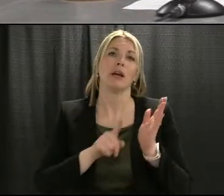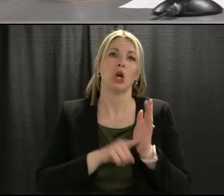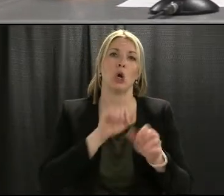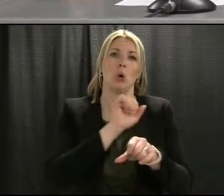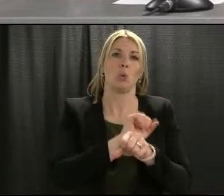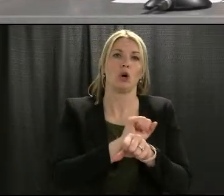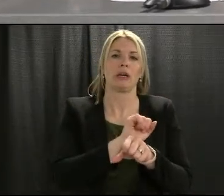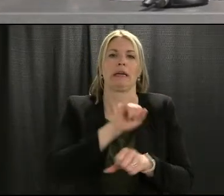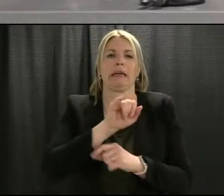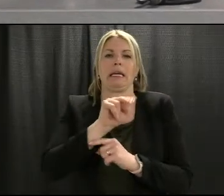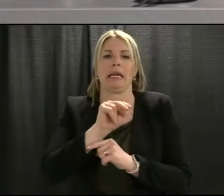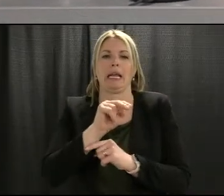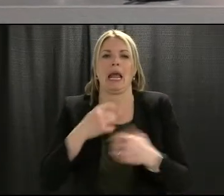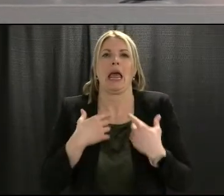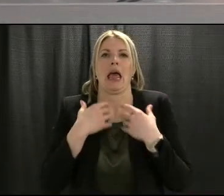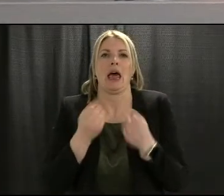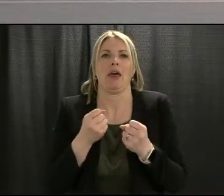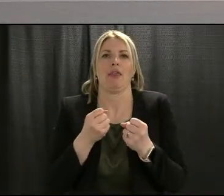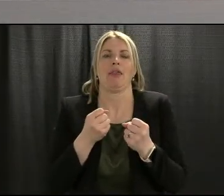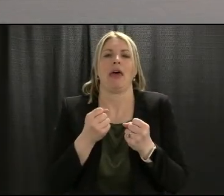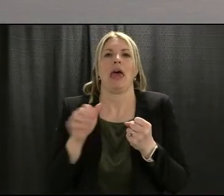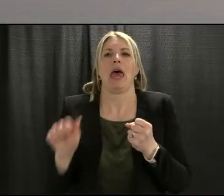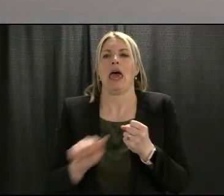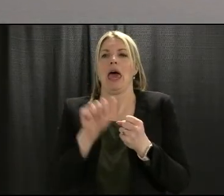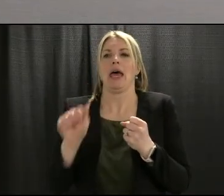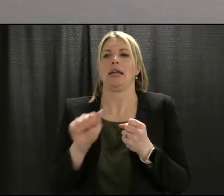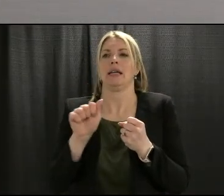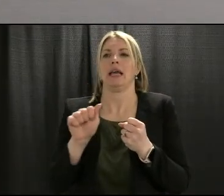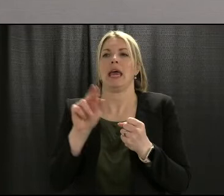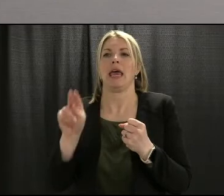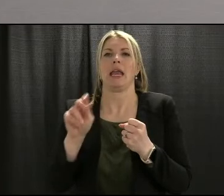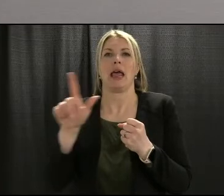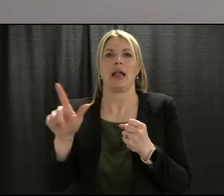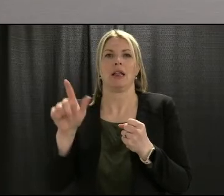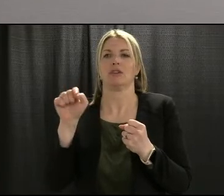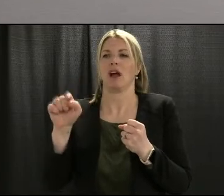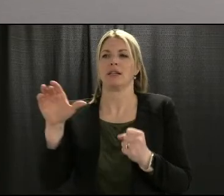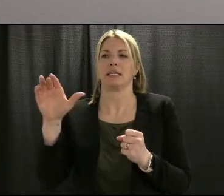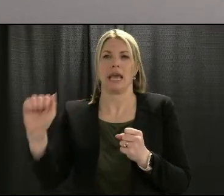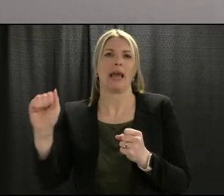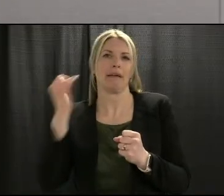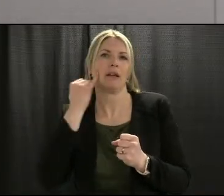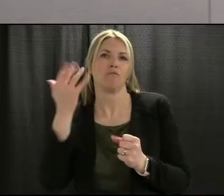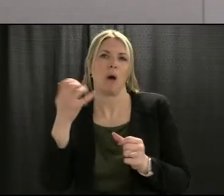workinhealthnl.ca to learn more about the opportunities available. Thank you.